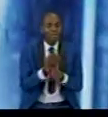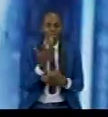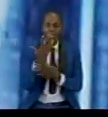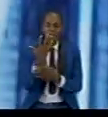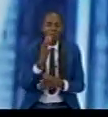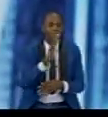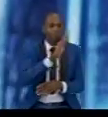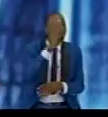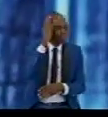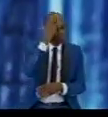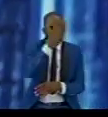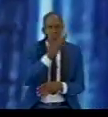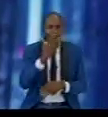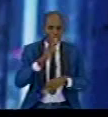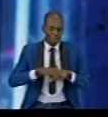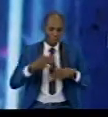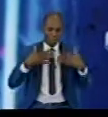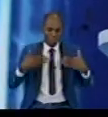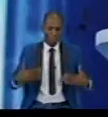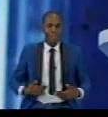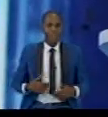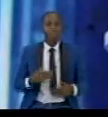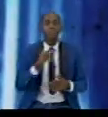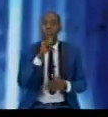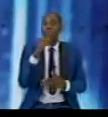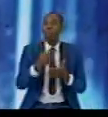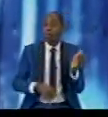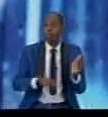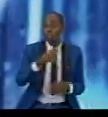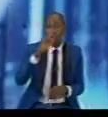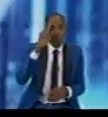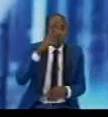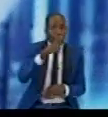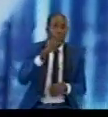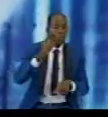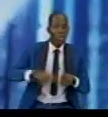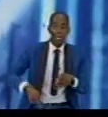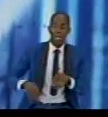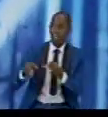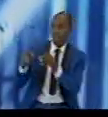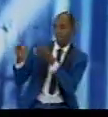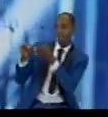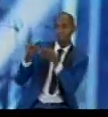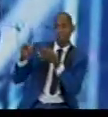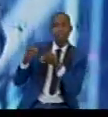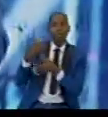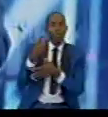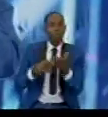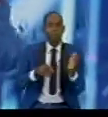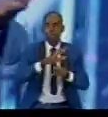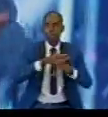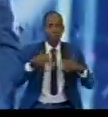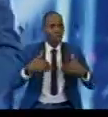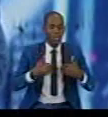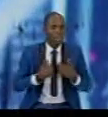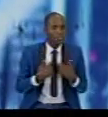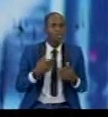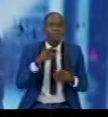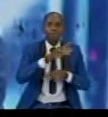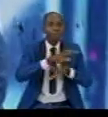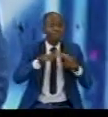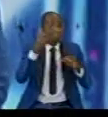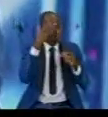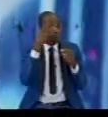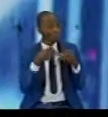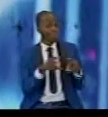of me it's not what you thought you're not going to dictate how you are going to have you don't know the way that's why you